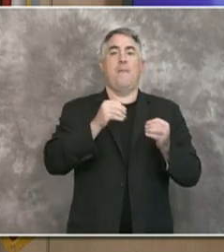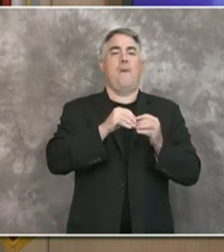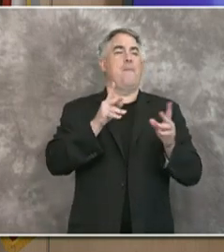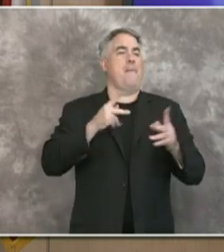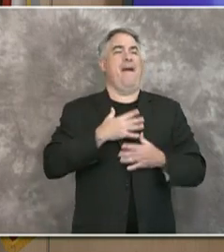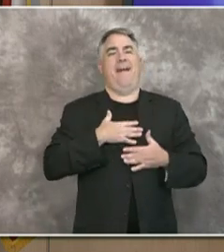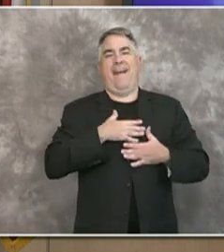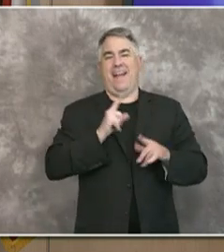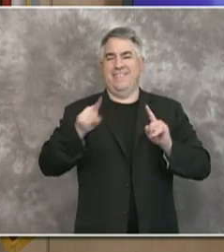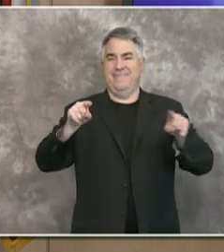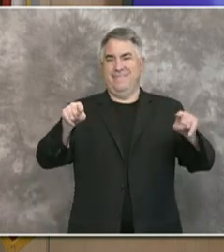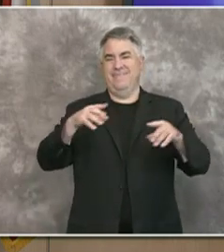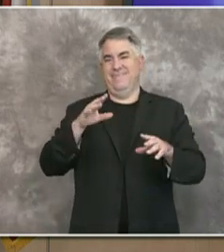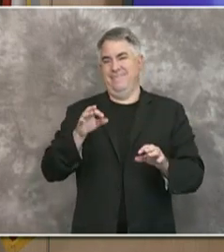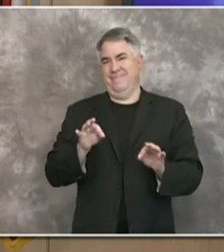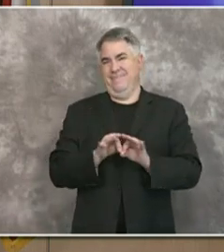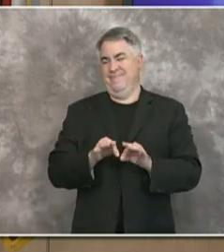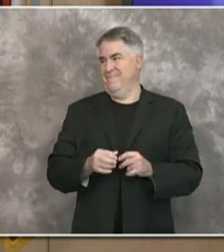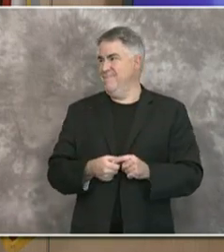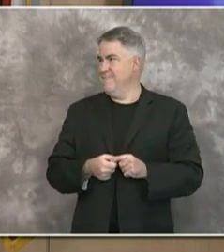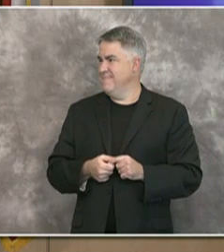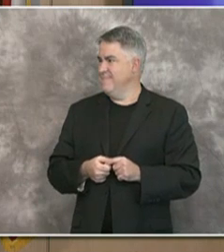close proximity to one another.